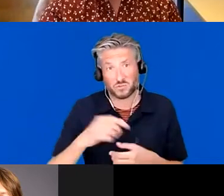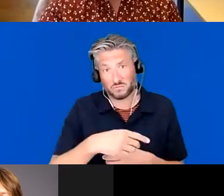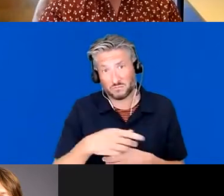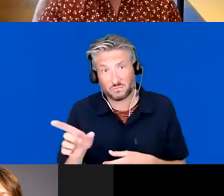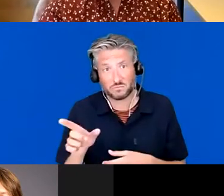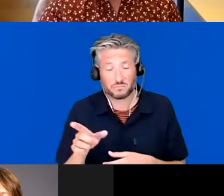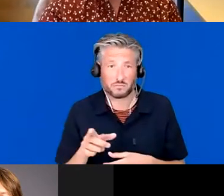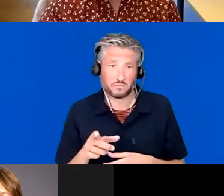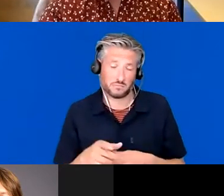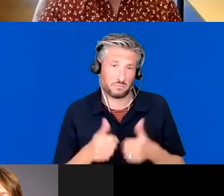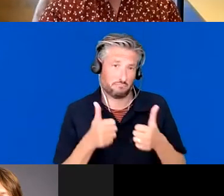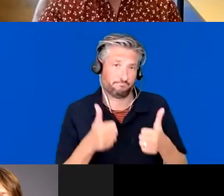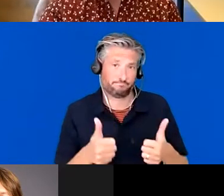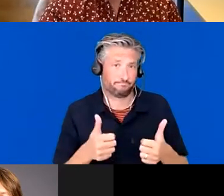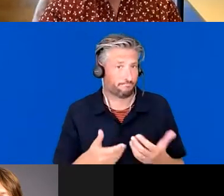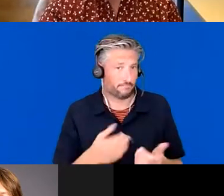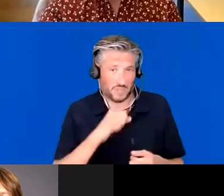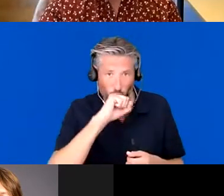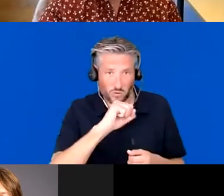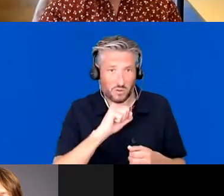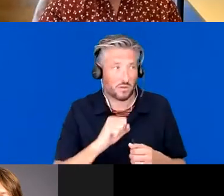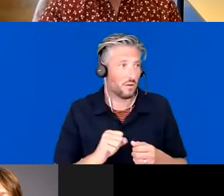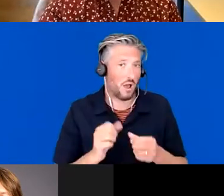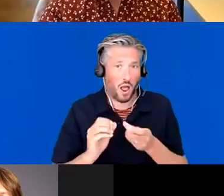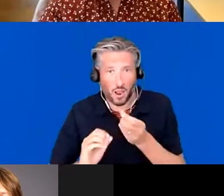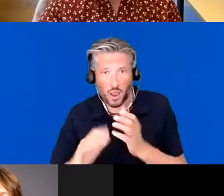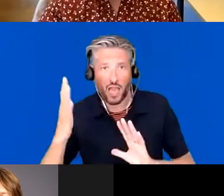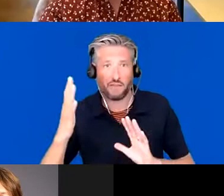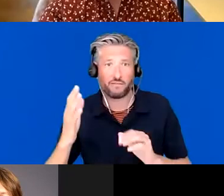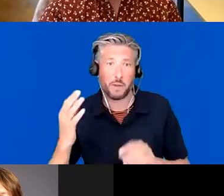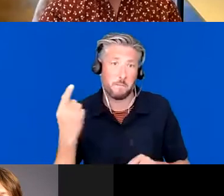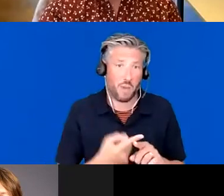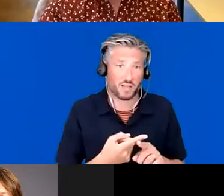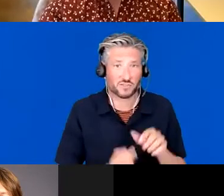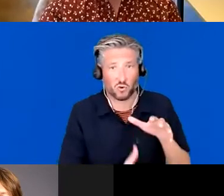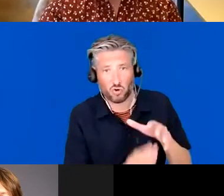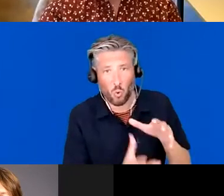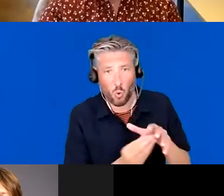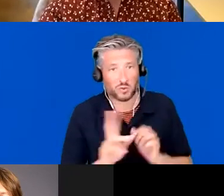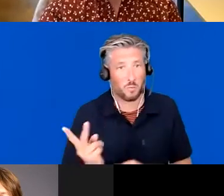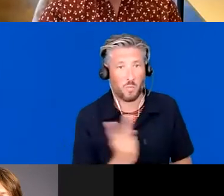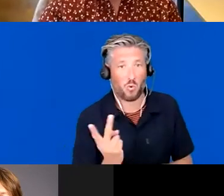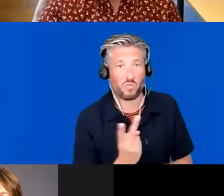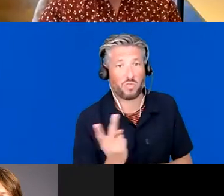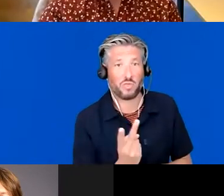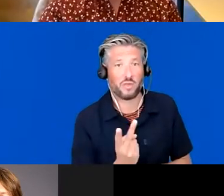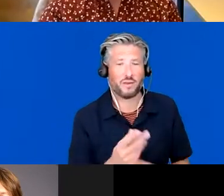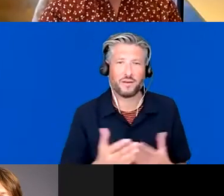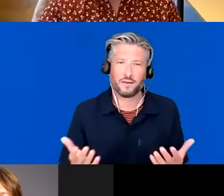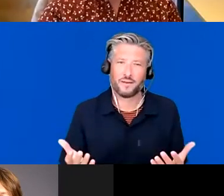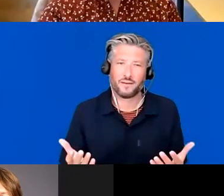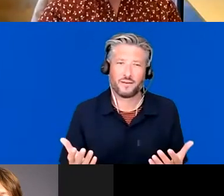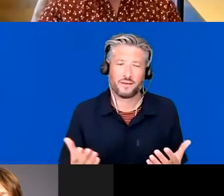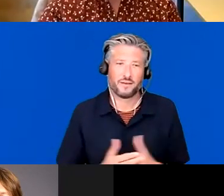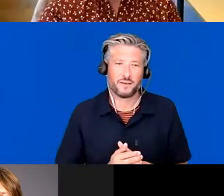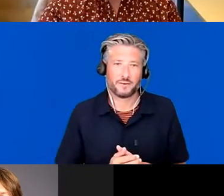the sort of mix of recorded presentations and live events. So that's perhaps, and we